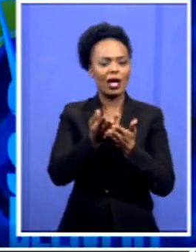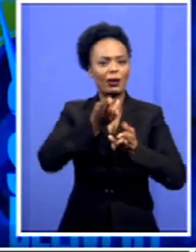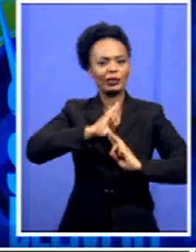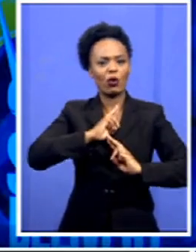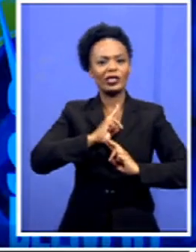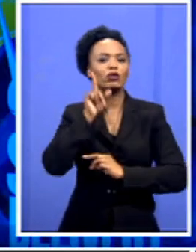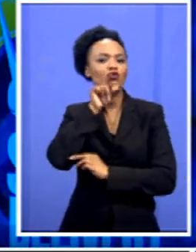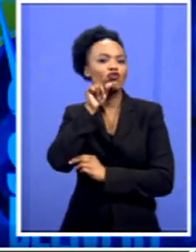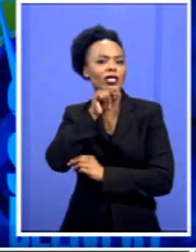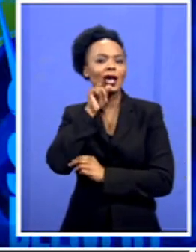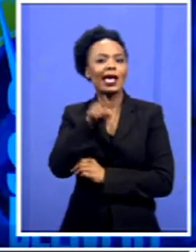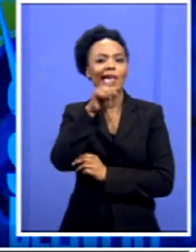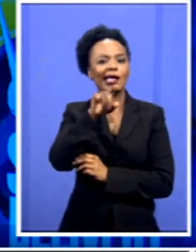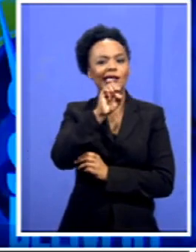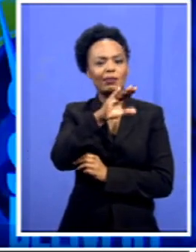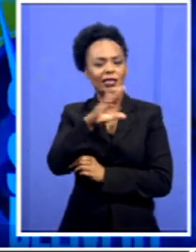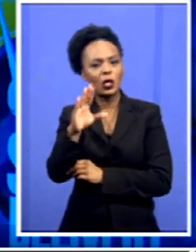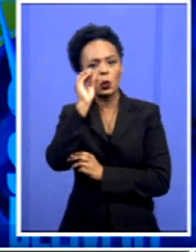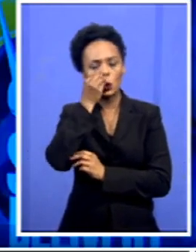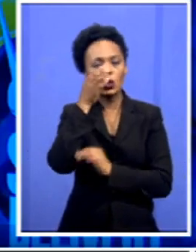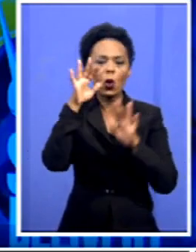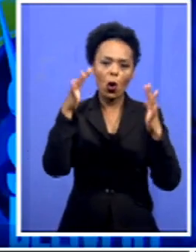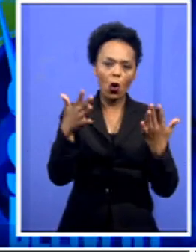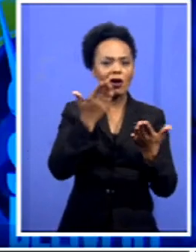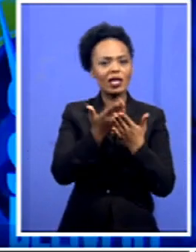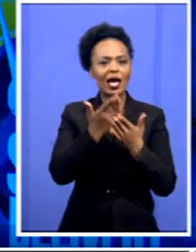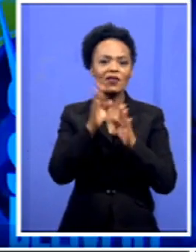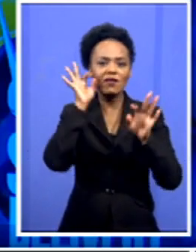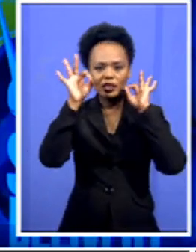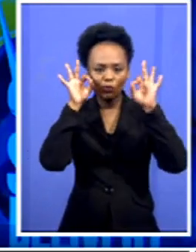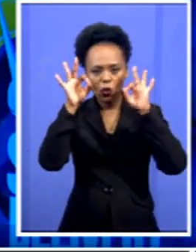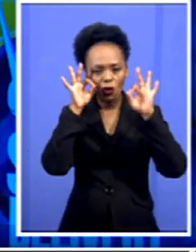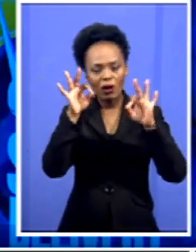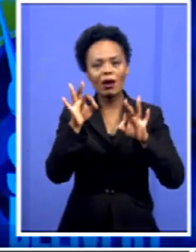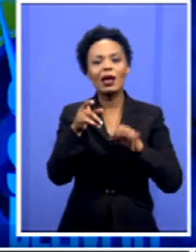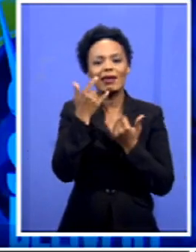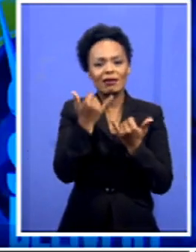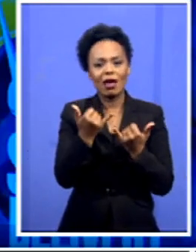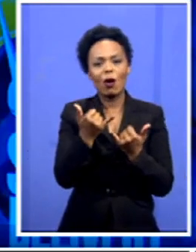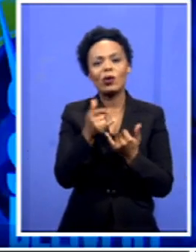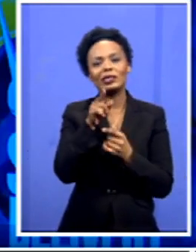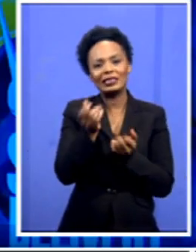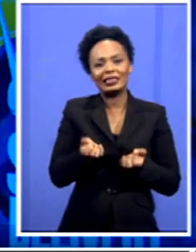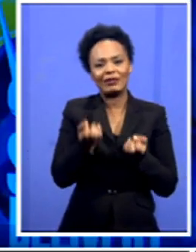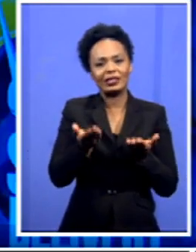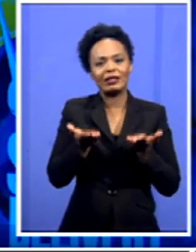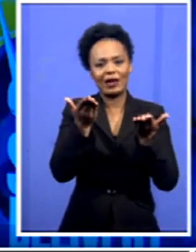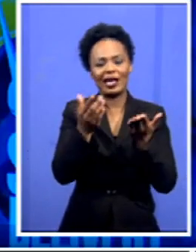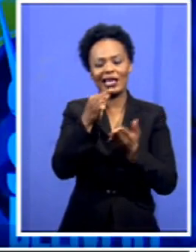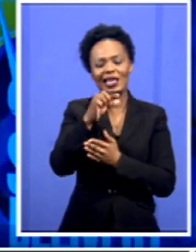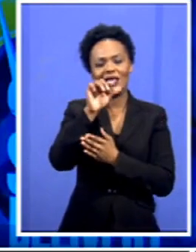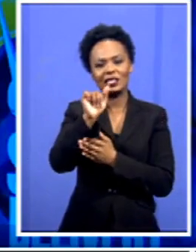via Twitter at SABC News, or you can go to our Facebook page, and that is, of course, Service Delivery